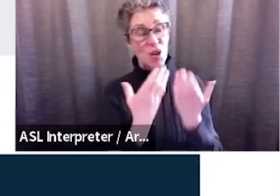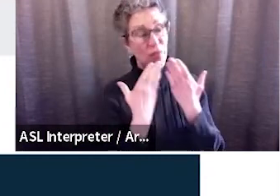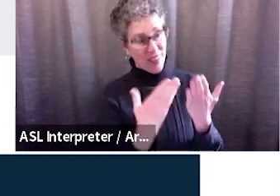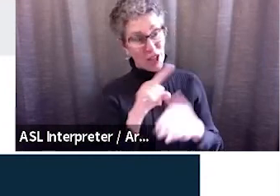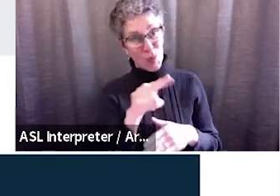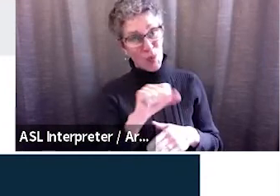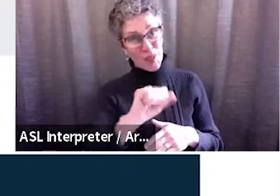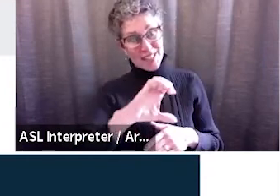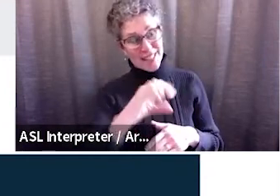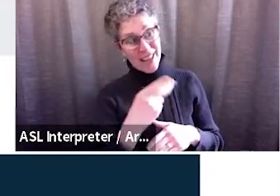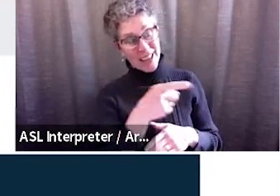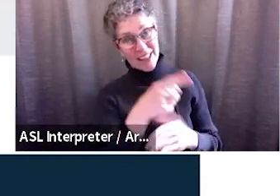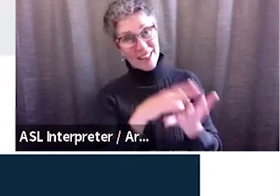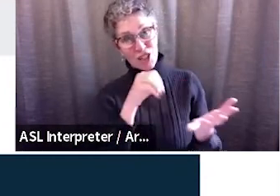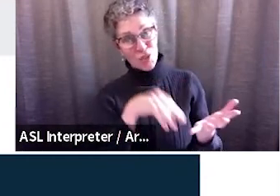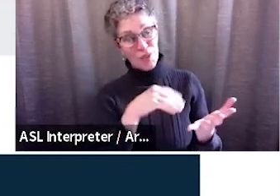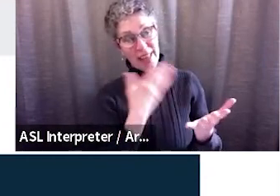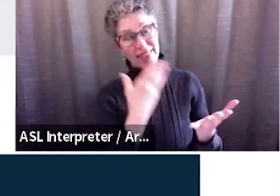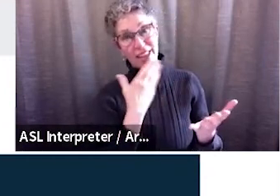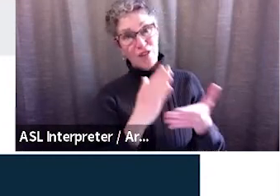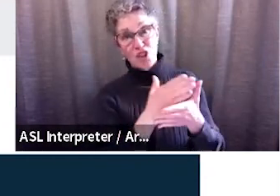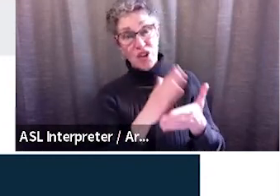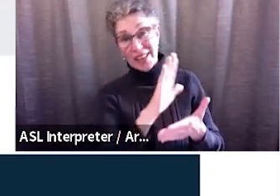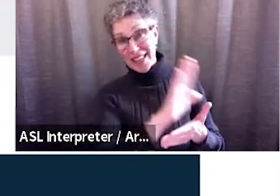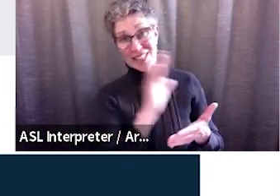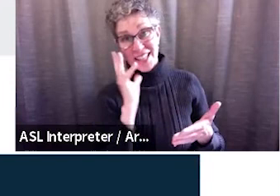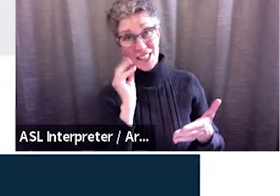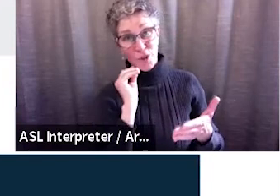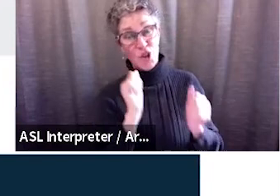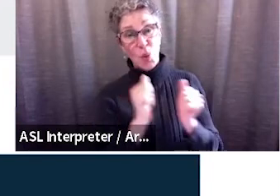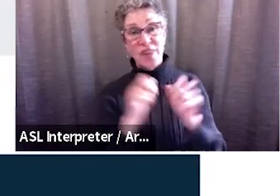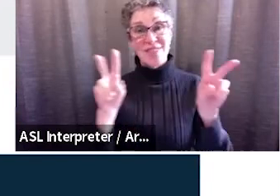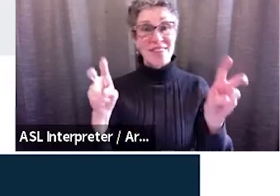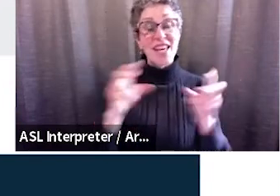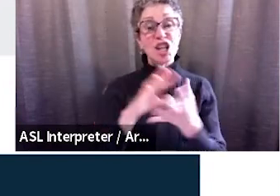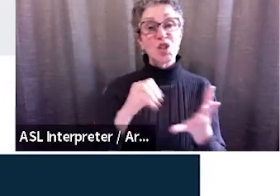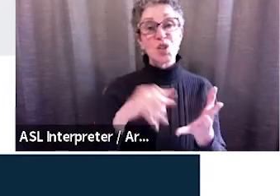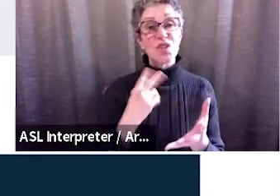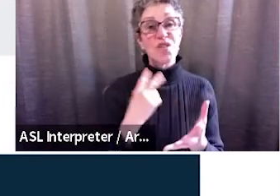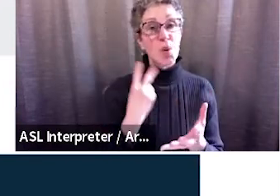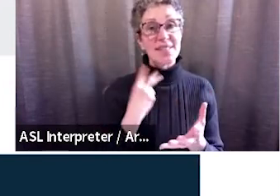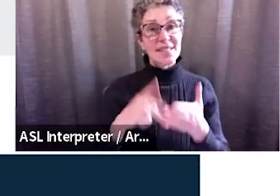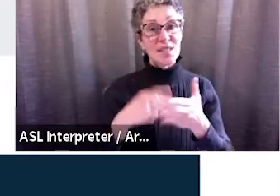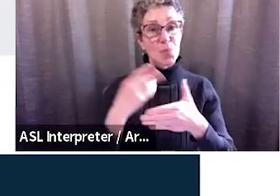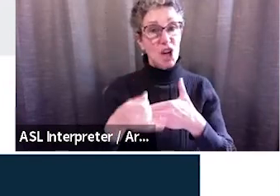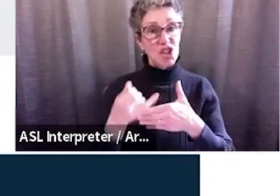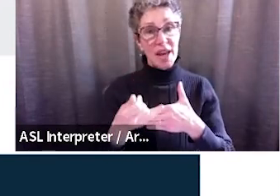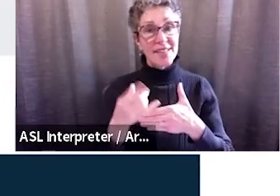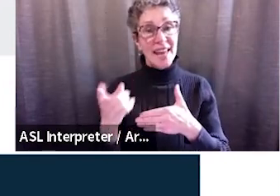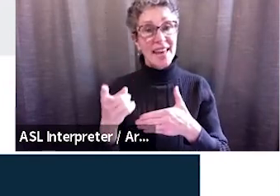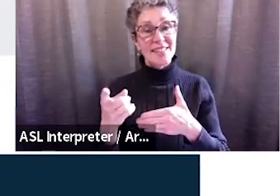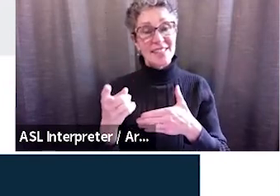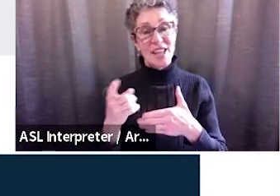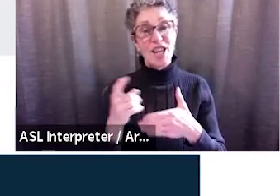are grateful to Zach for sharing his experience with the Student Voices Project at Minneapolis College. Just a note